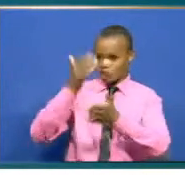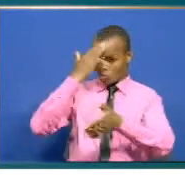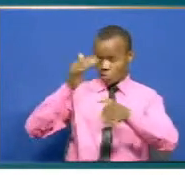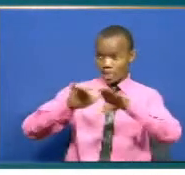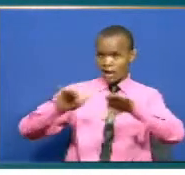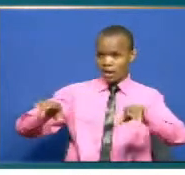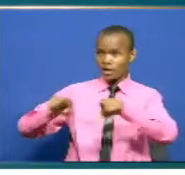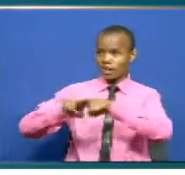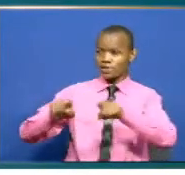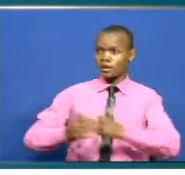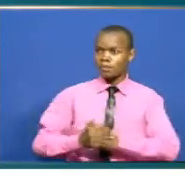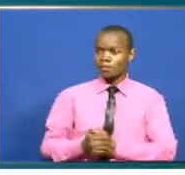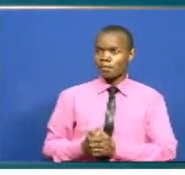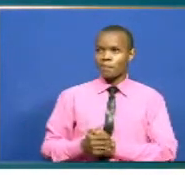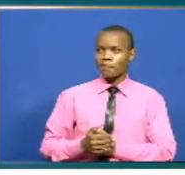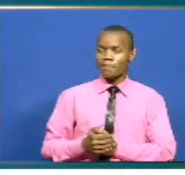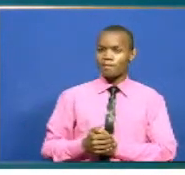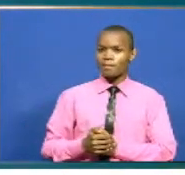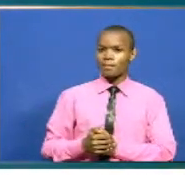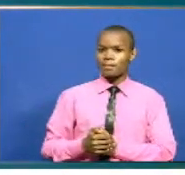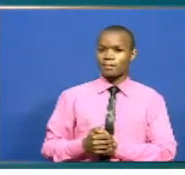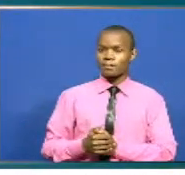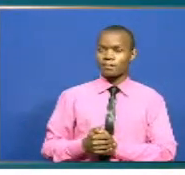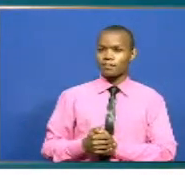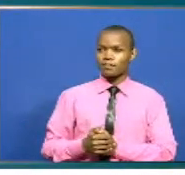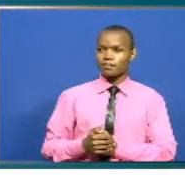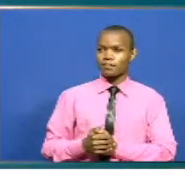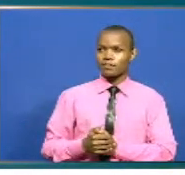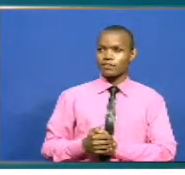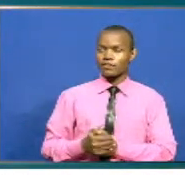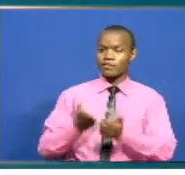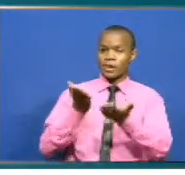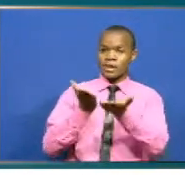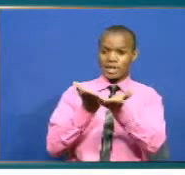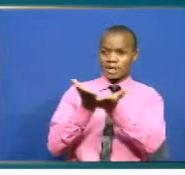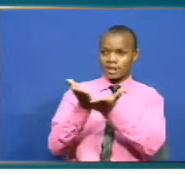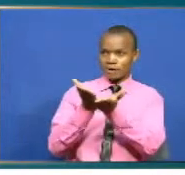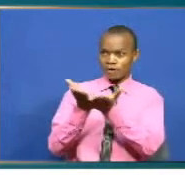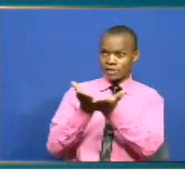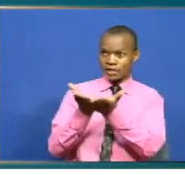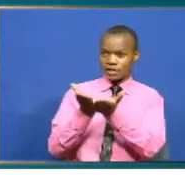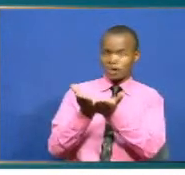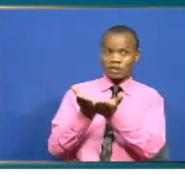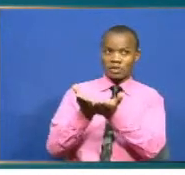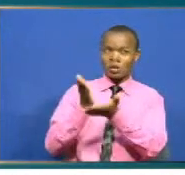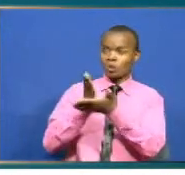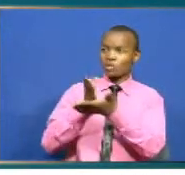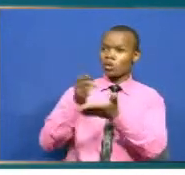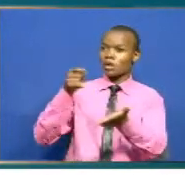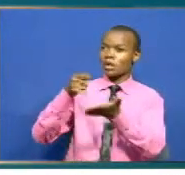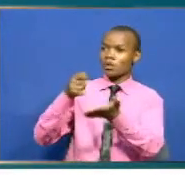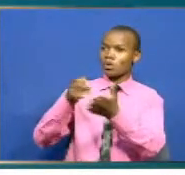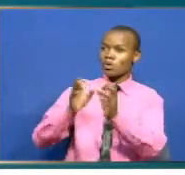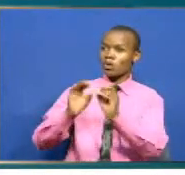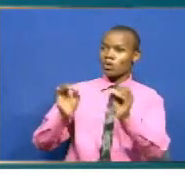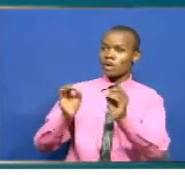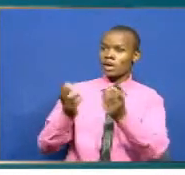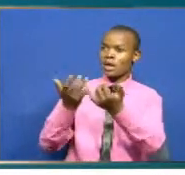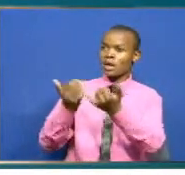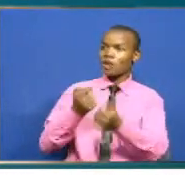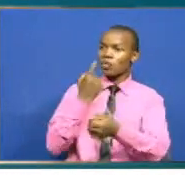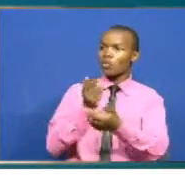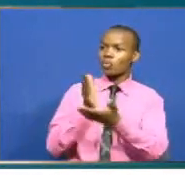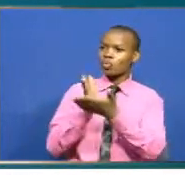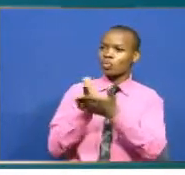And therefore, here is where it is, you know? Services are not looked across the board. It is about who is close to the